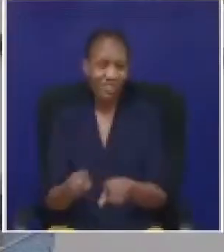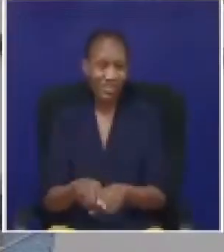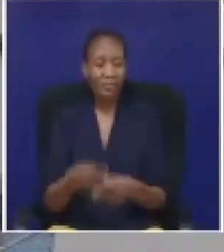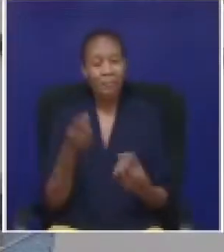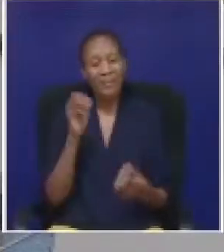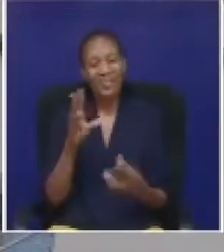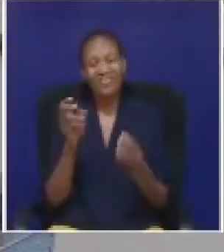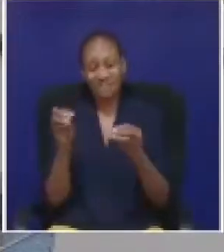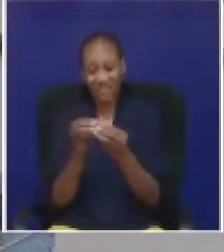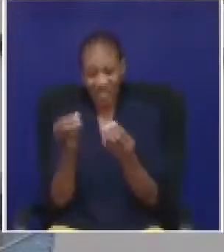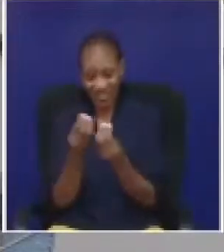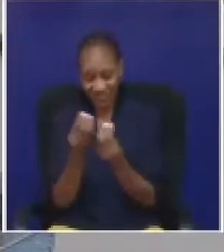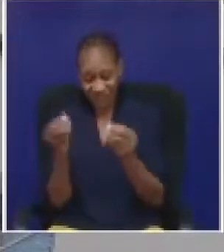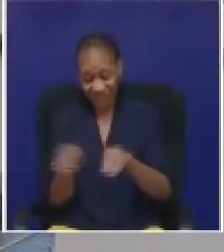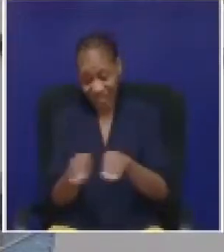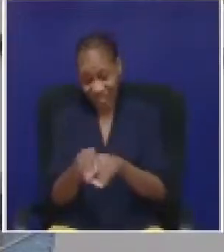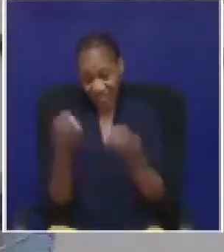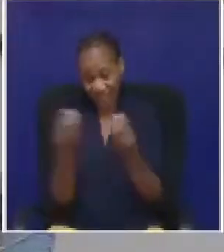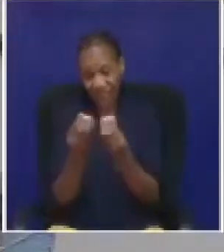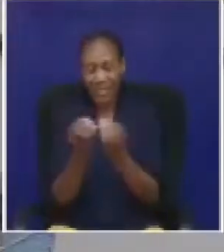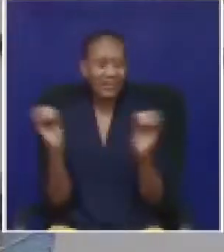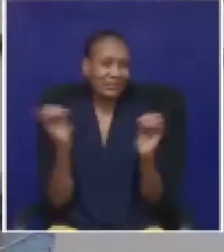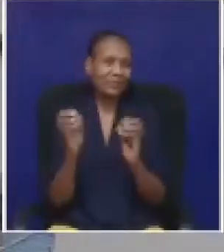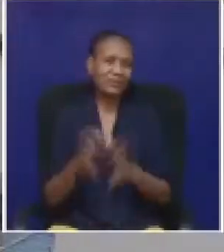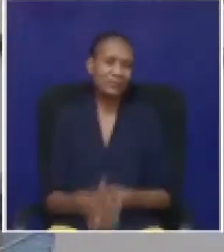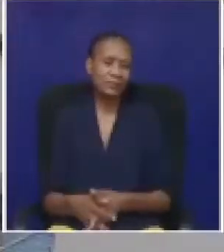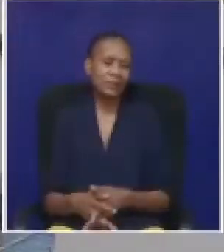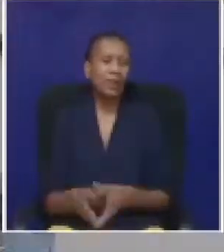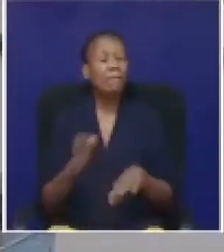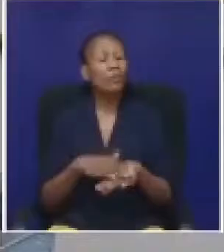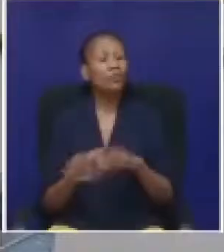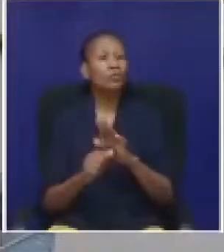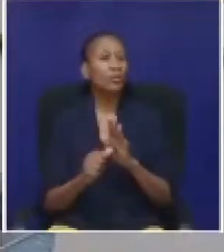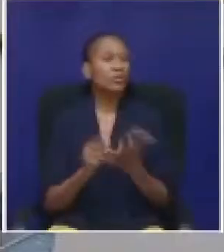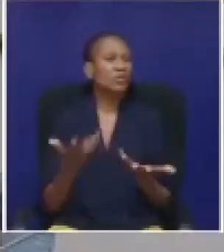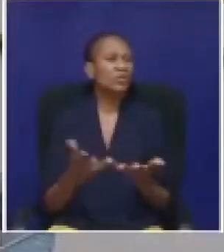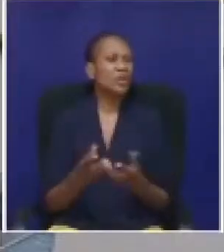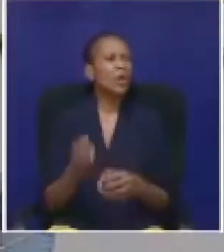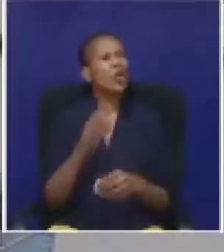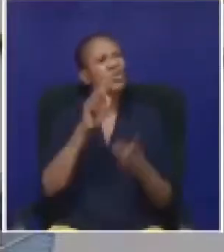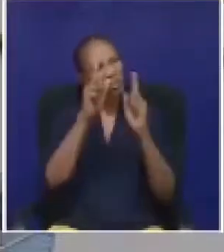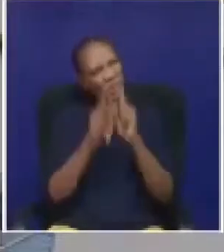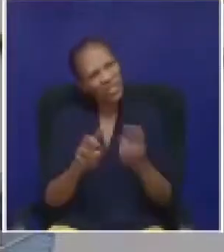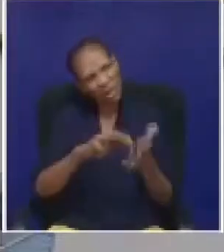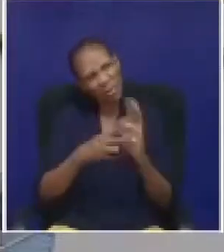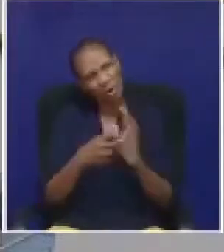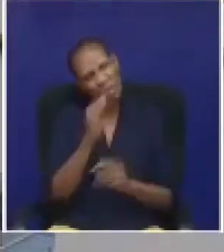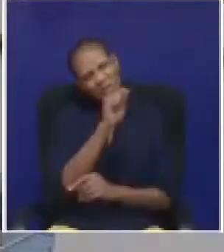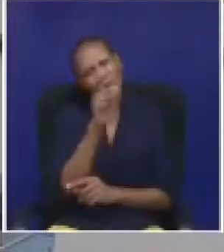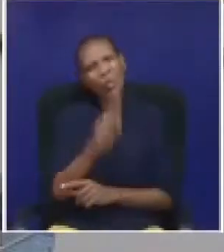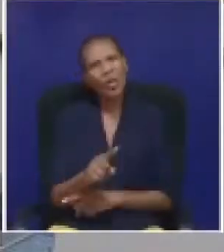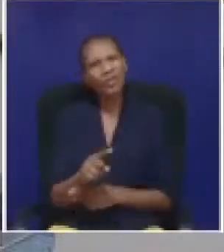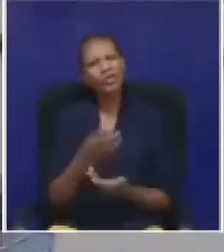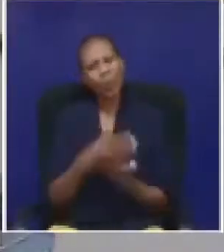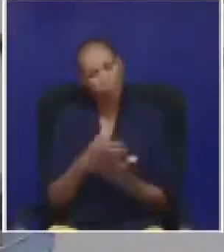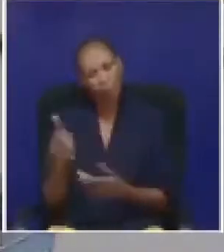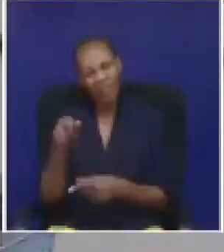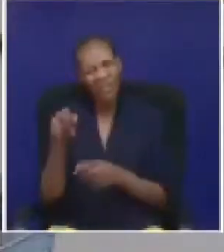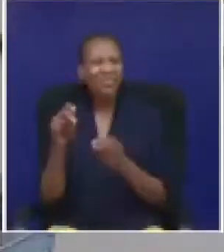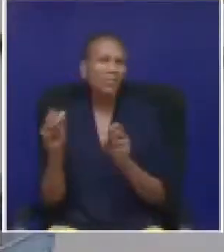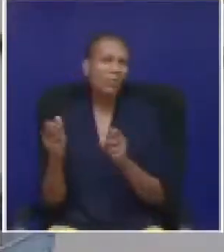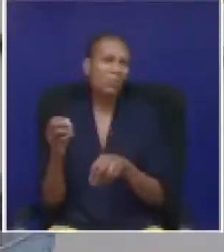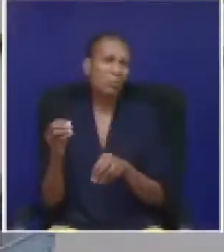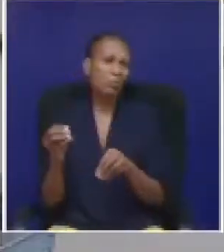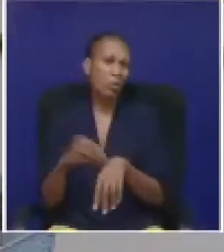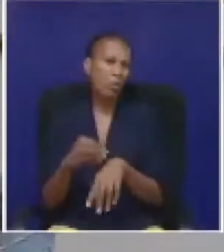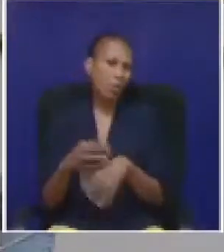anything? Importantly, Deputy President, what specific interventions will you implement to end cadre deployment, ensure